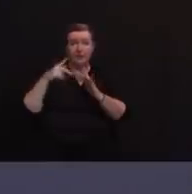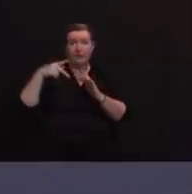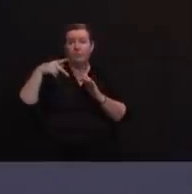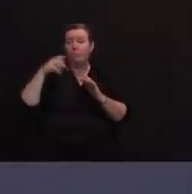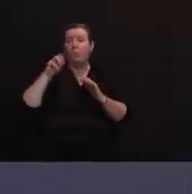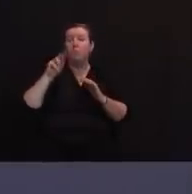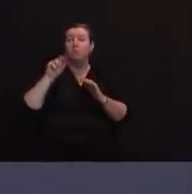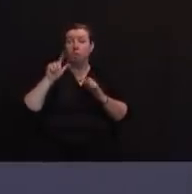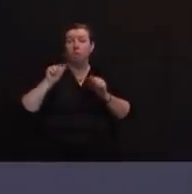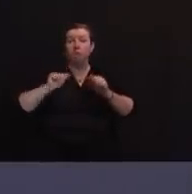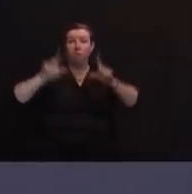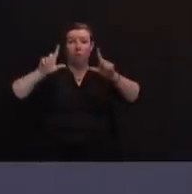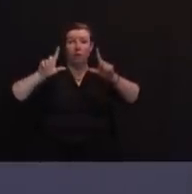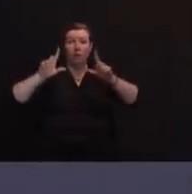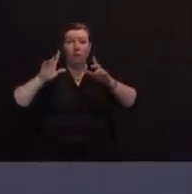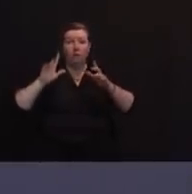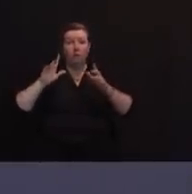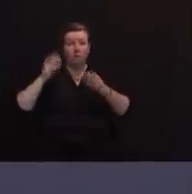eligible,